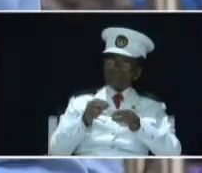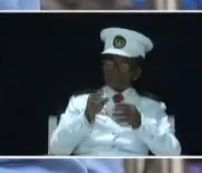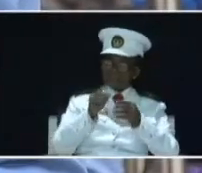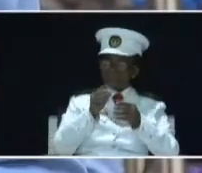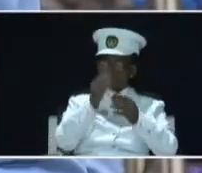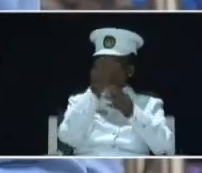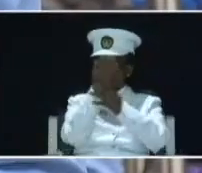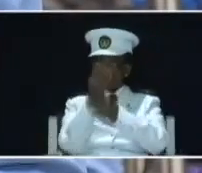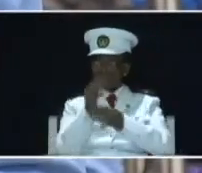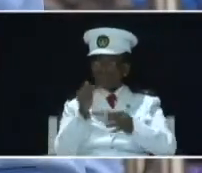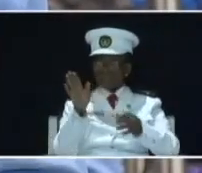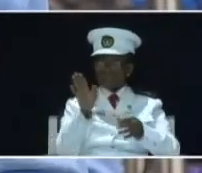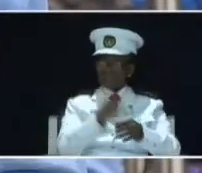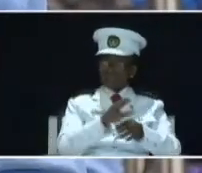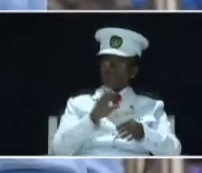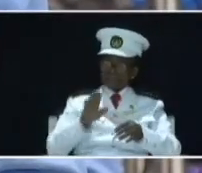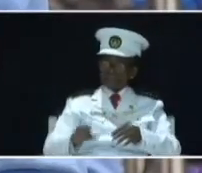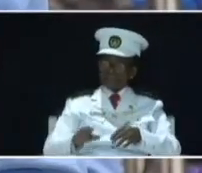will get rotten.